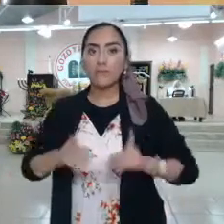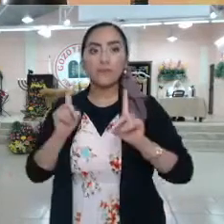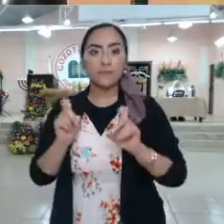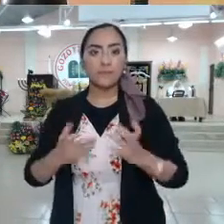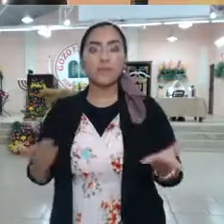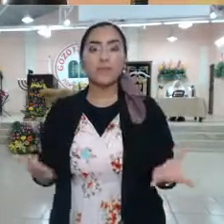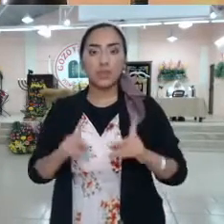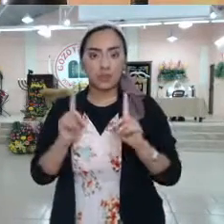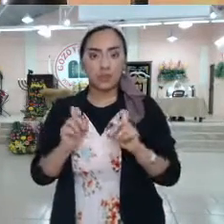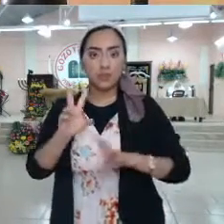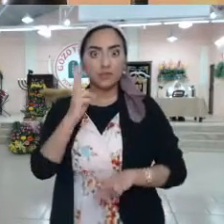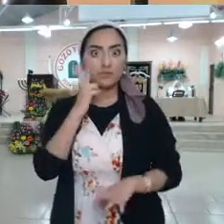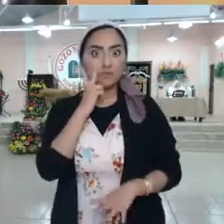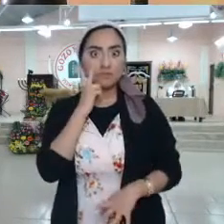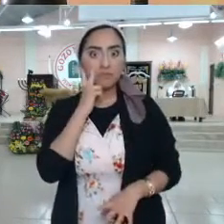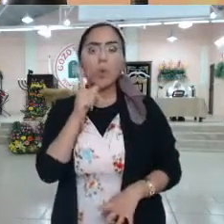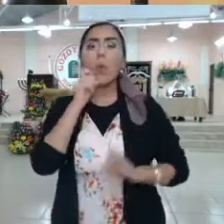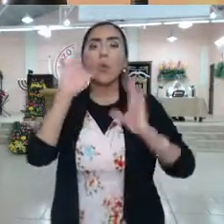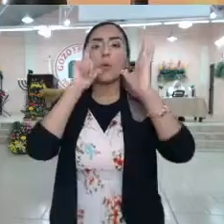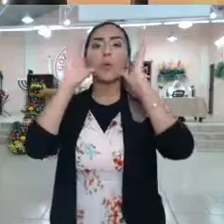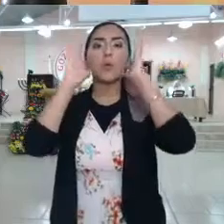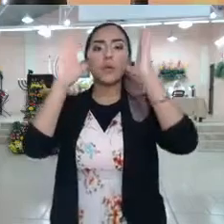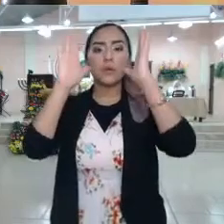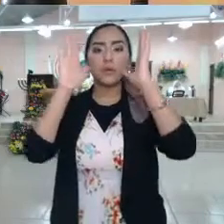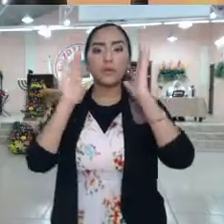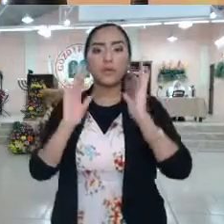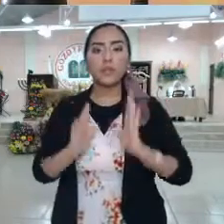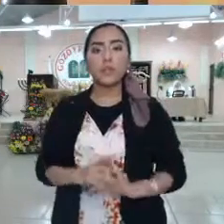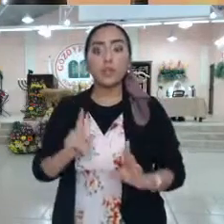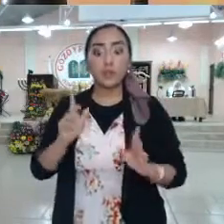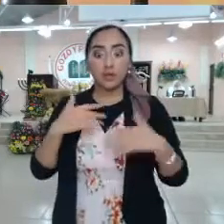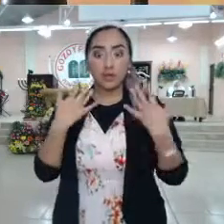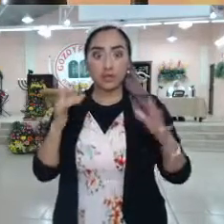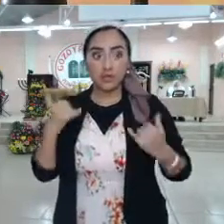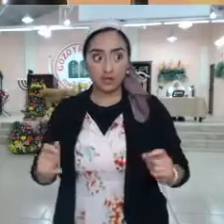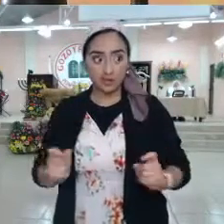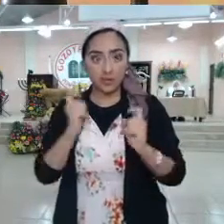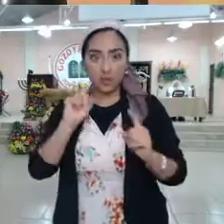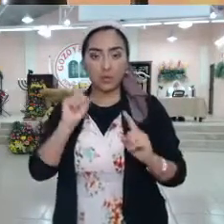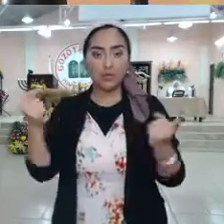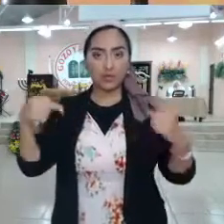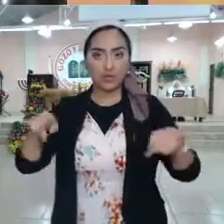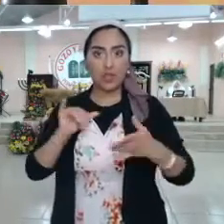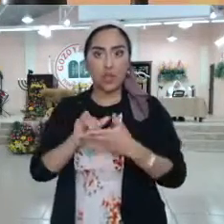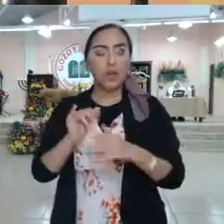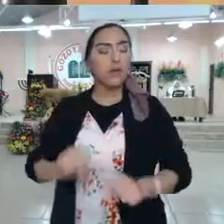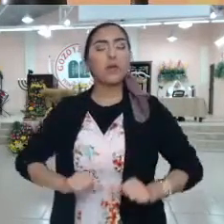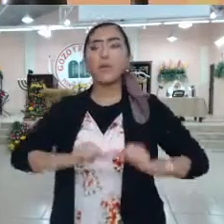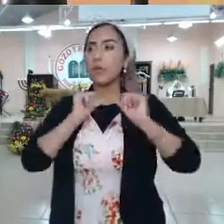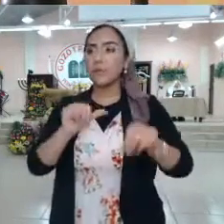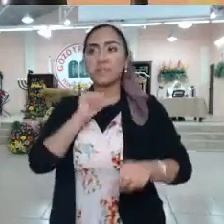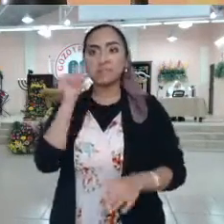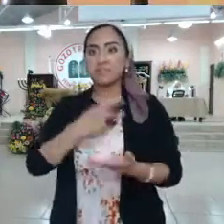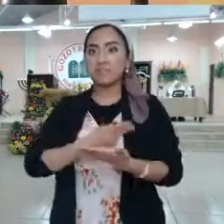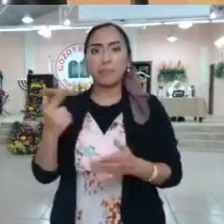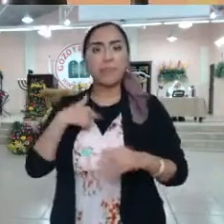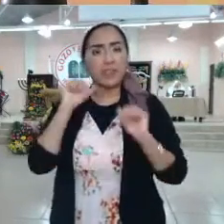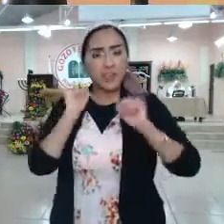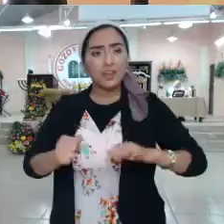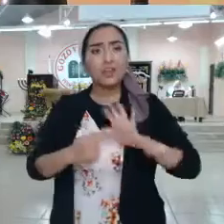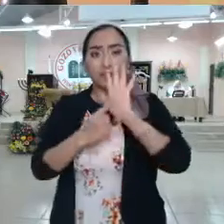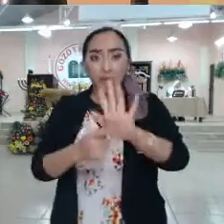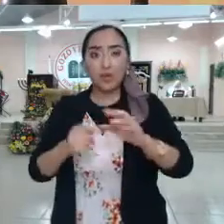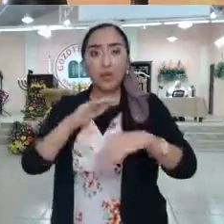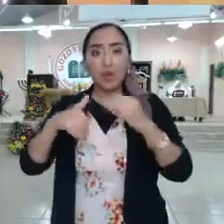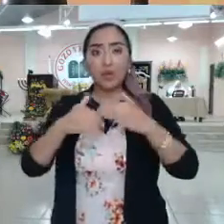people fail. It is here, not in Sukkot, it's Pesach. Who's paying attention? After this feast is when that happens. Always doesn't